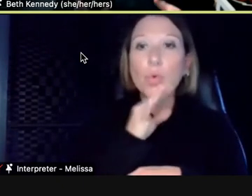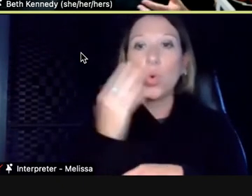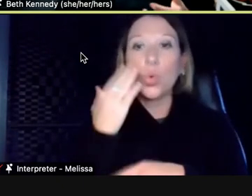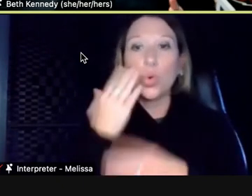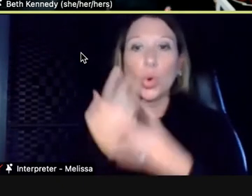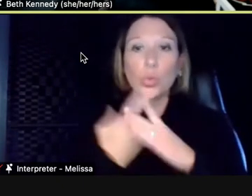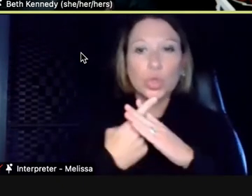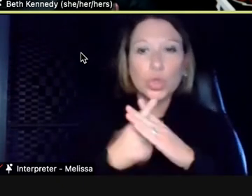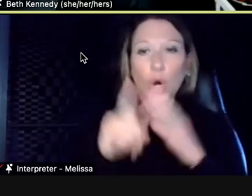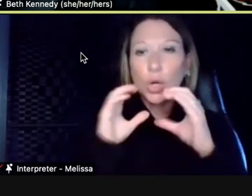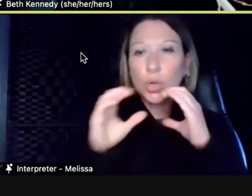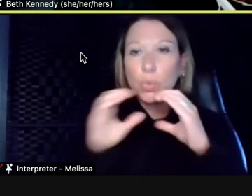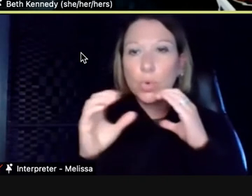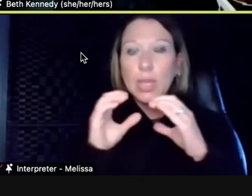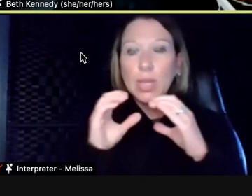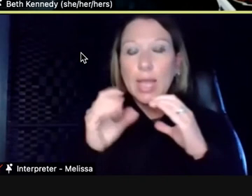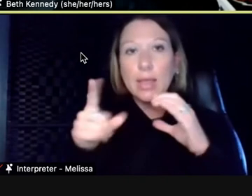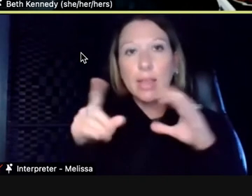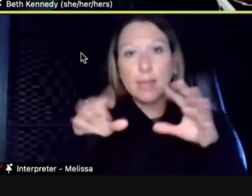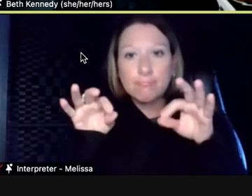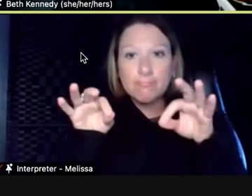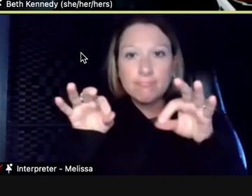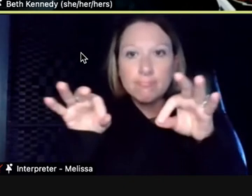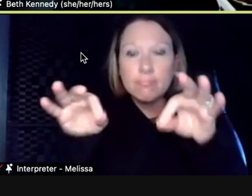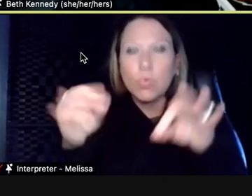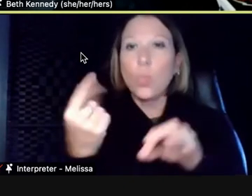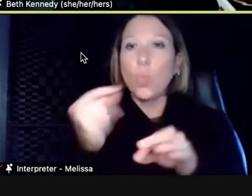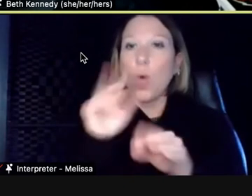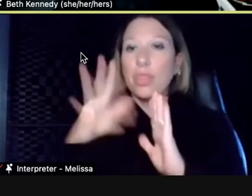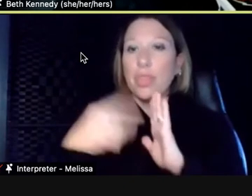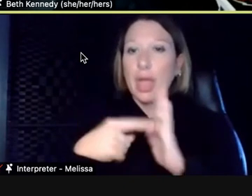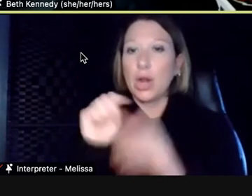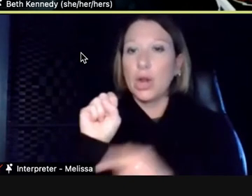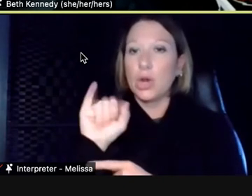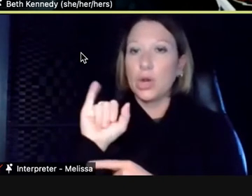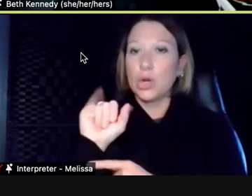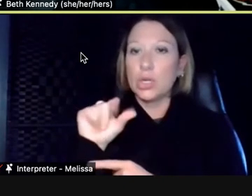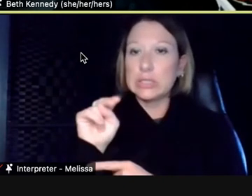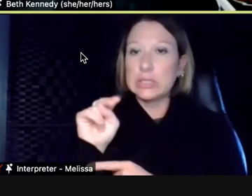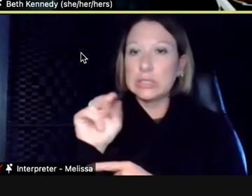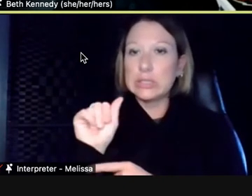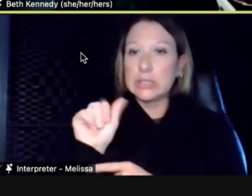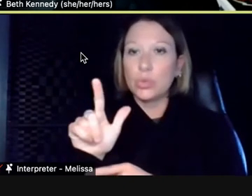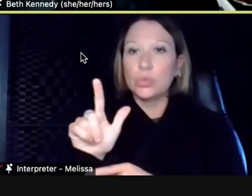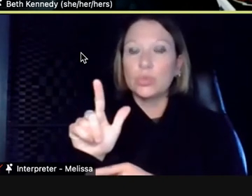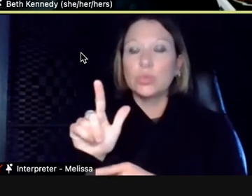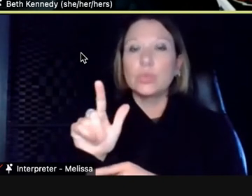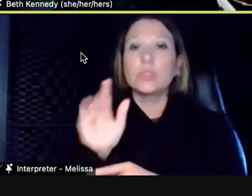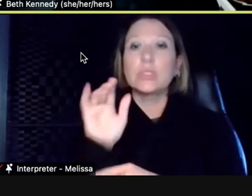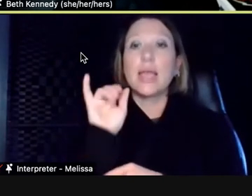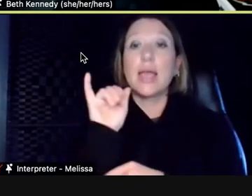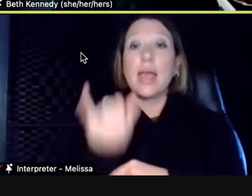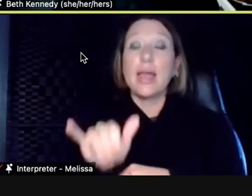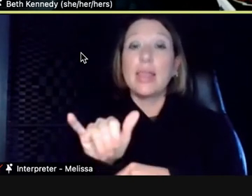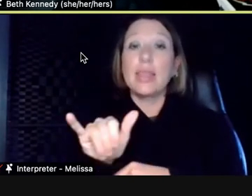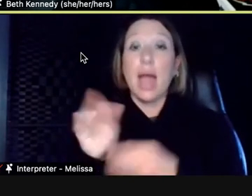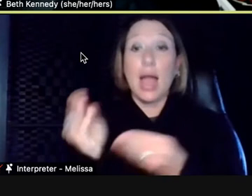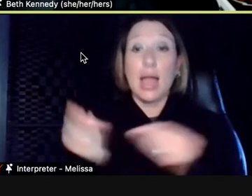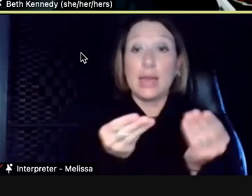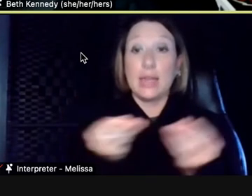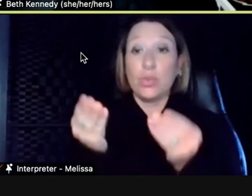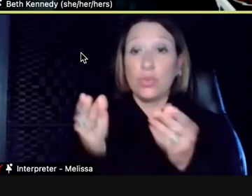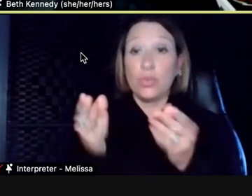little signals are. And that intervener student relationship is really an intimate one.